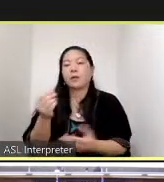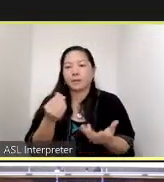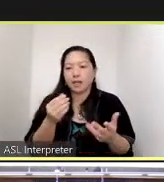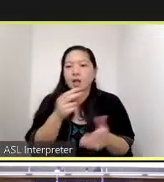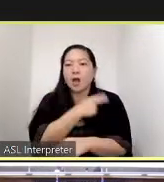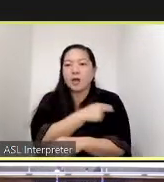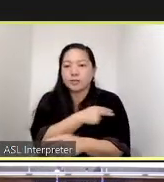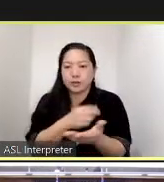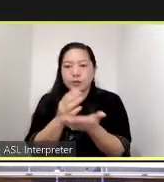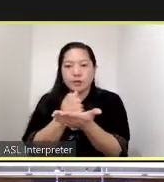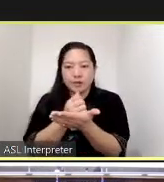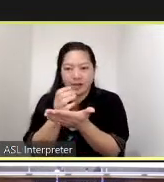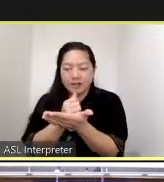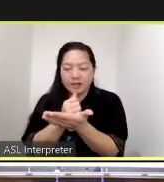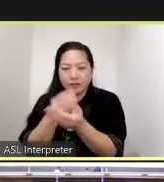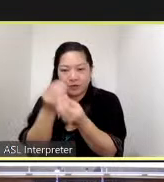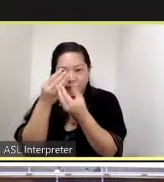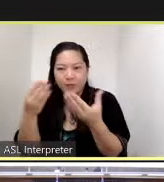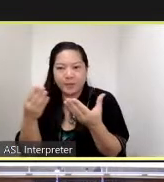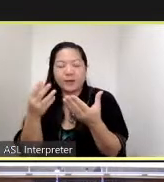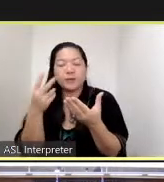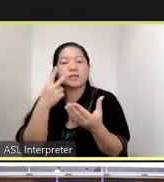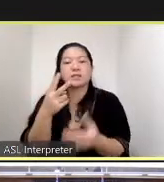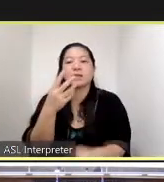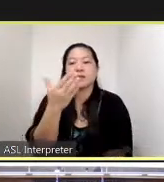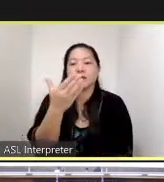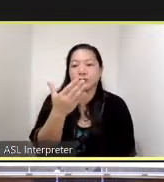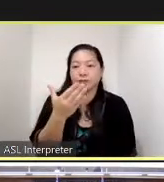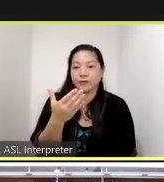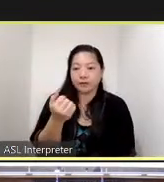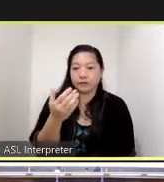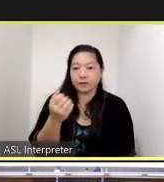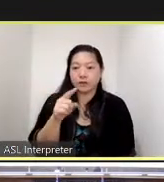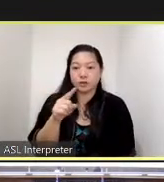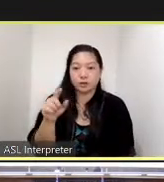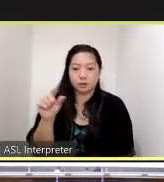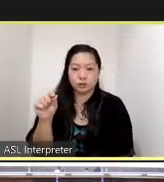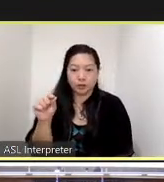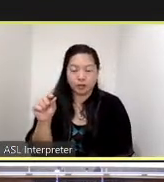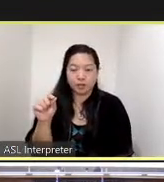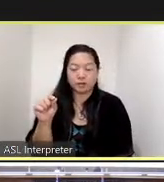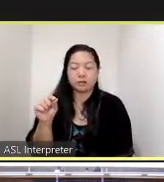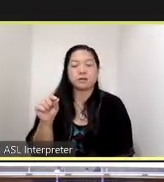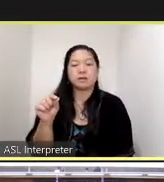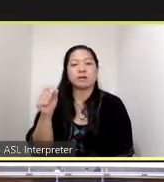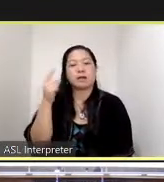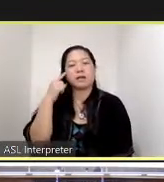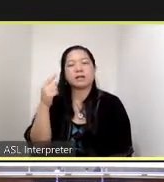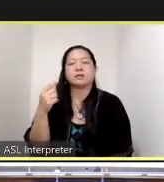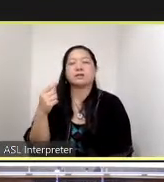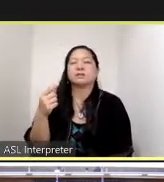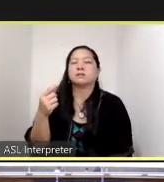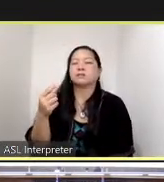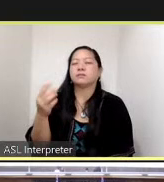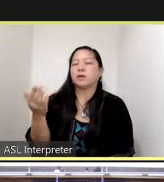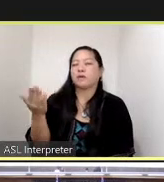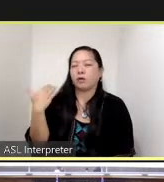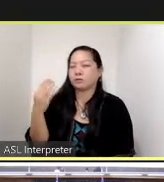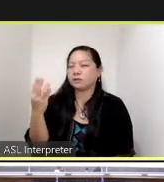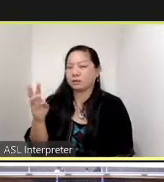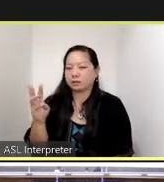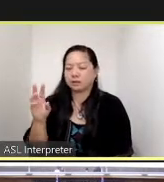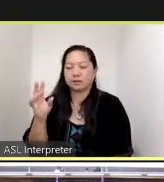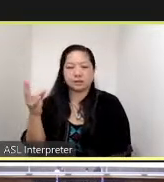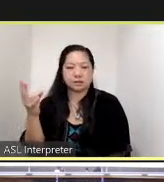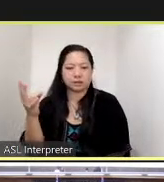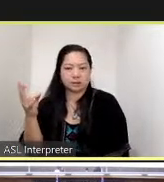seeing about 15 to 20 over the week. I believe the average was about 16, 17. And if we go to the next